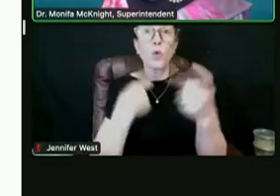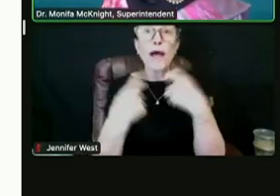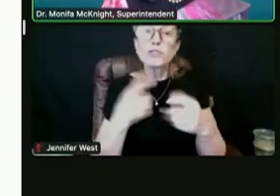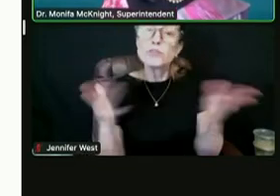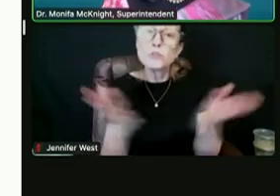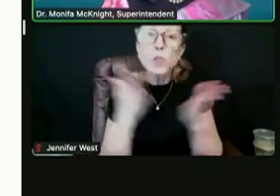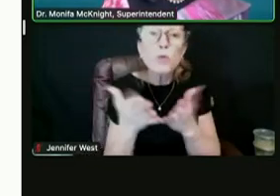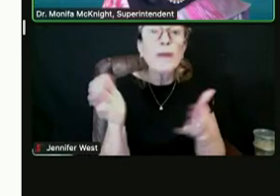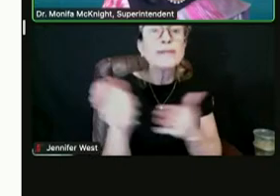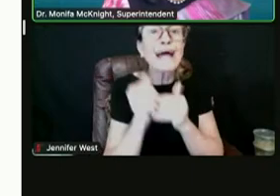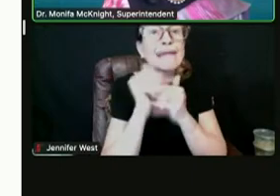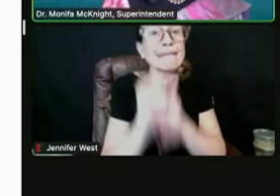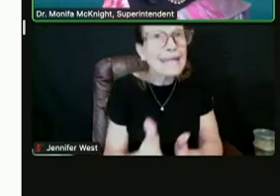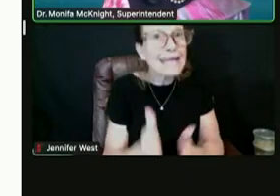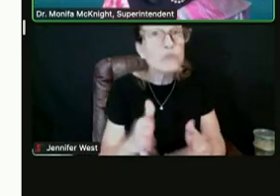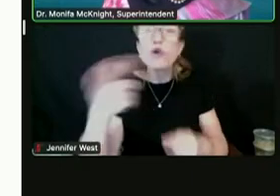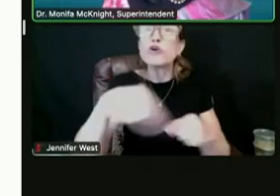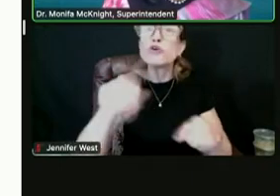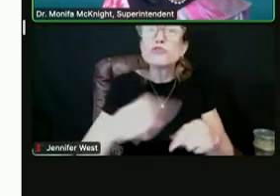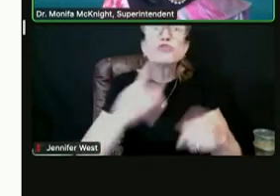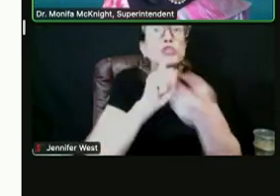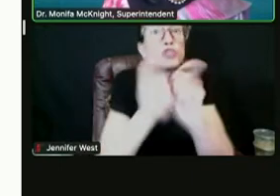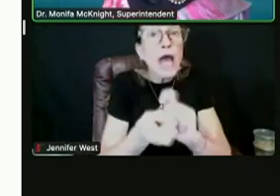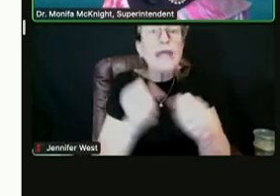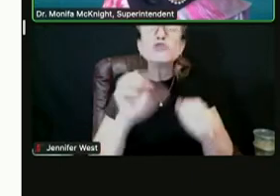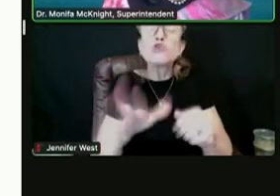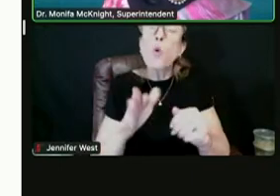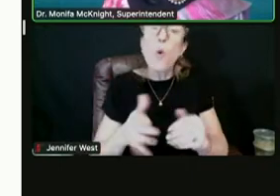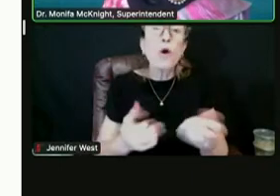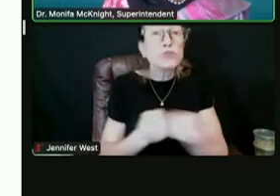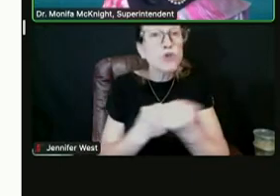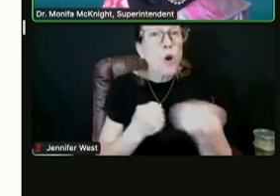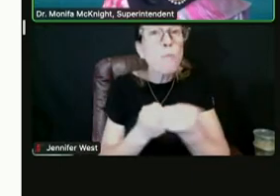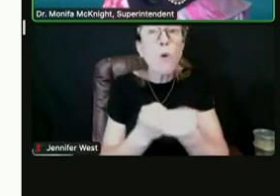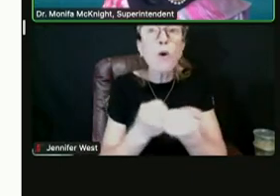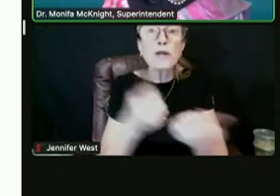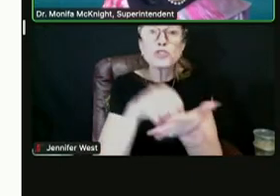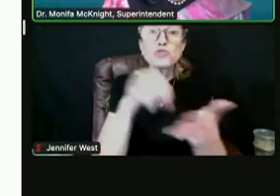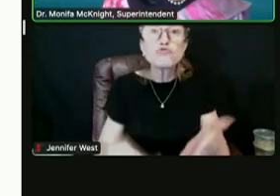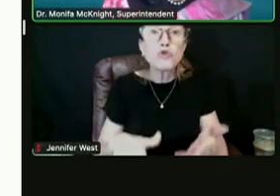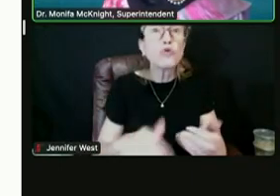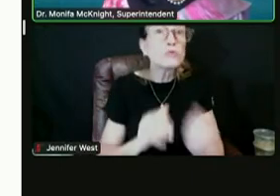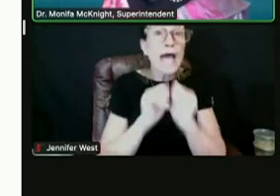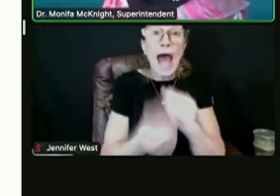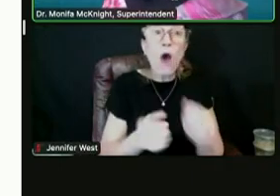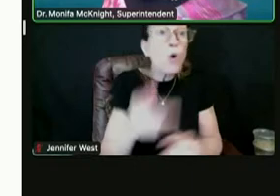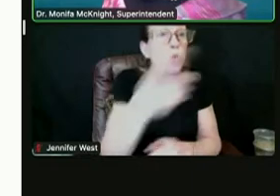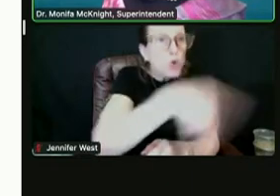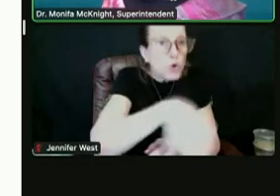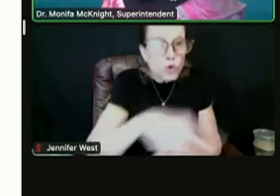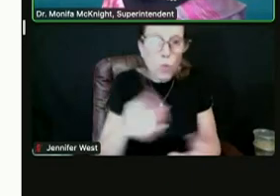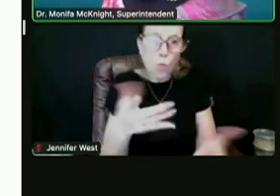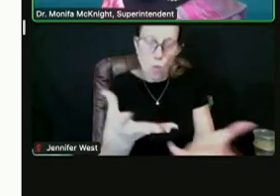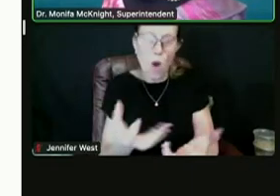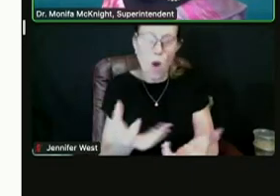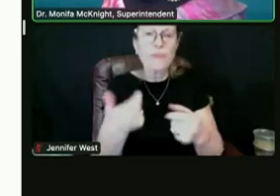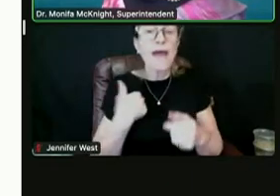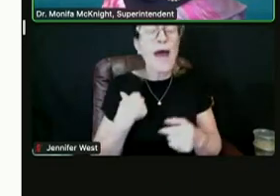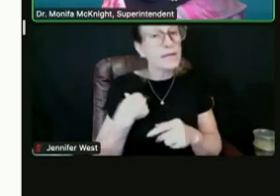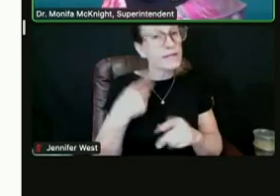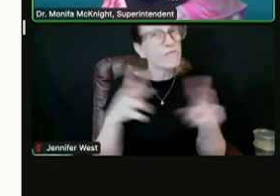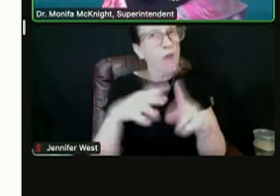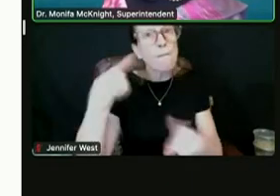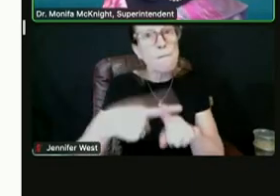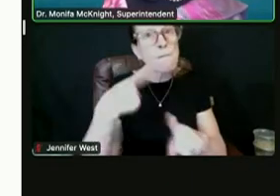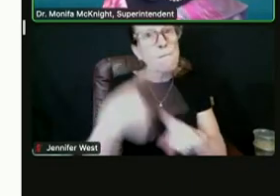that our students and schools deserve. And I think that we've seen that play out in the past in a very positive way. And I must say, as a